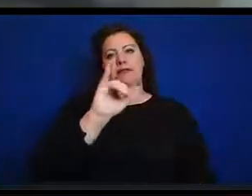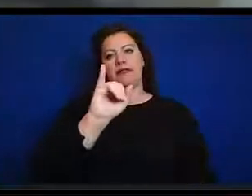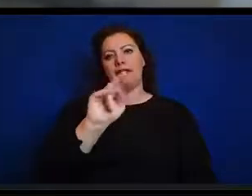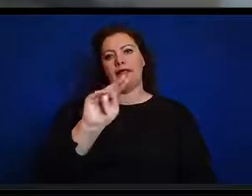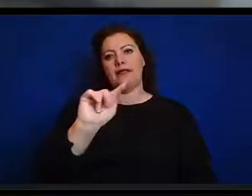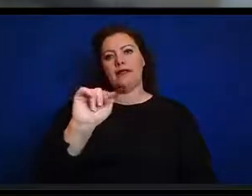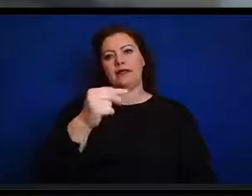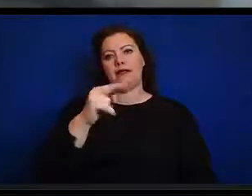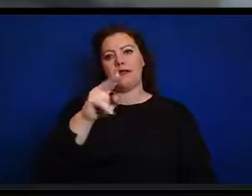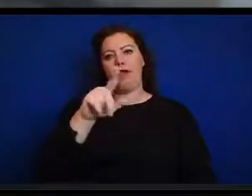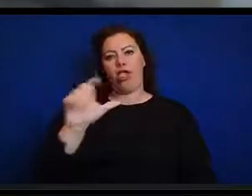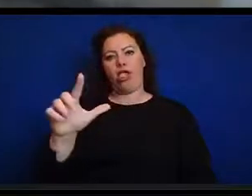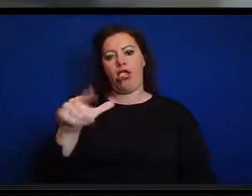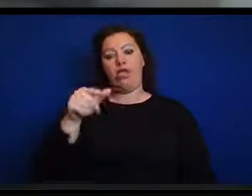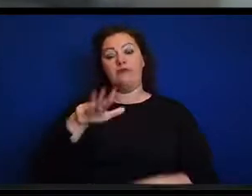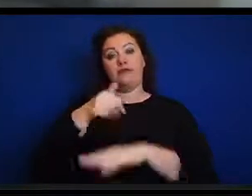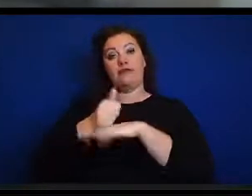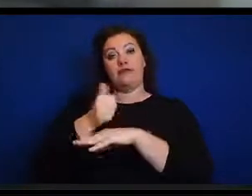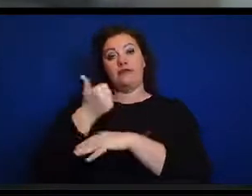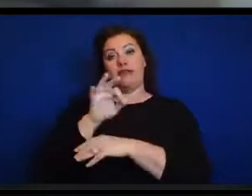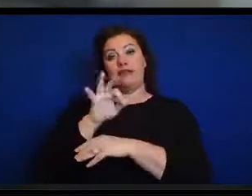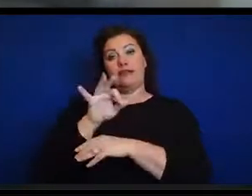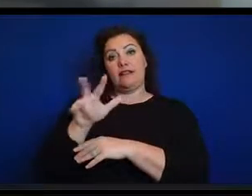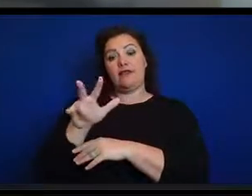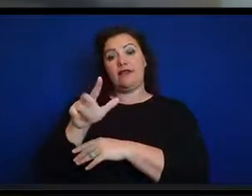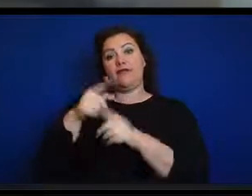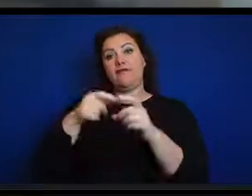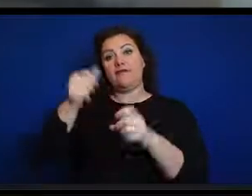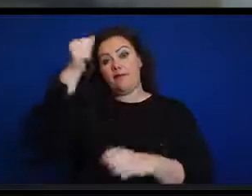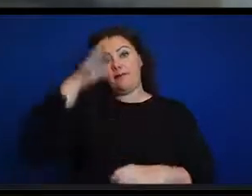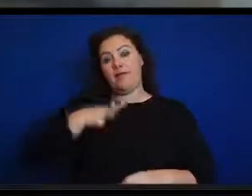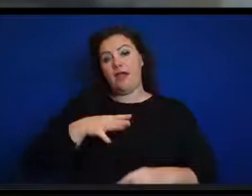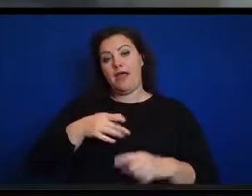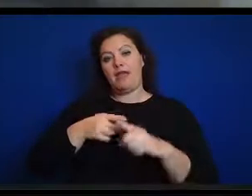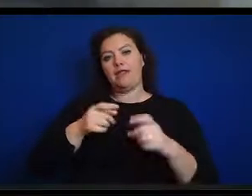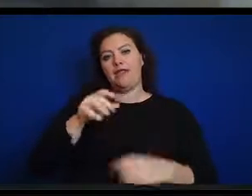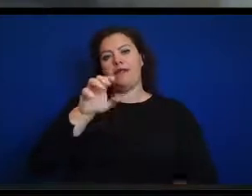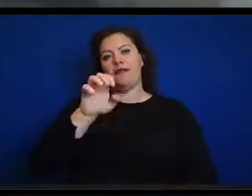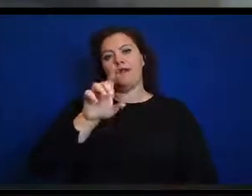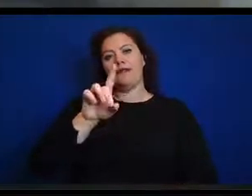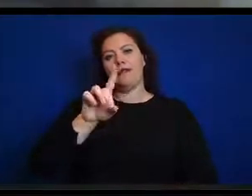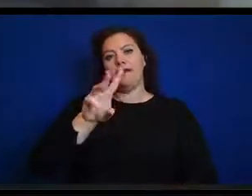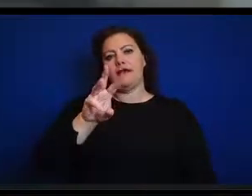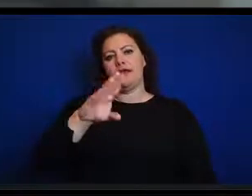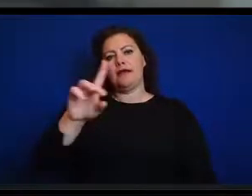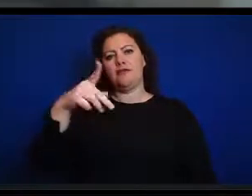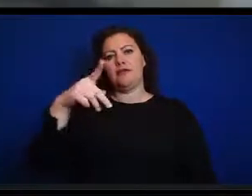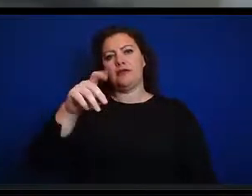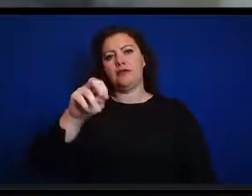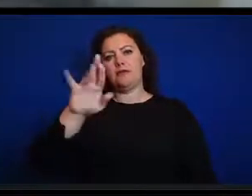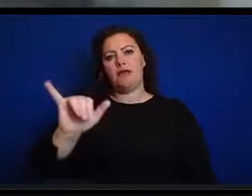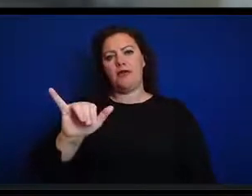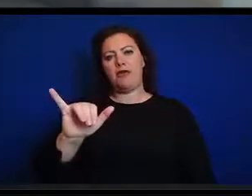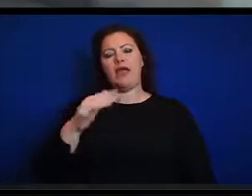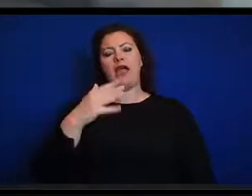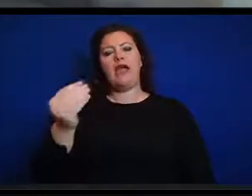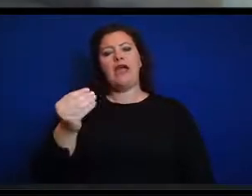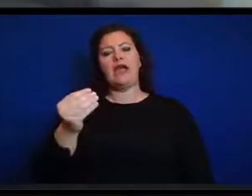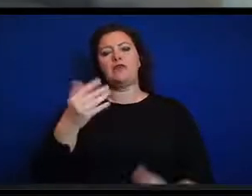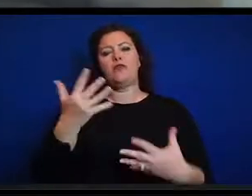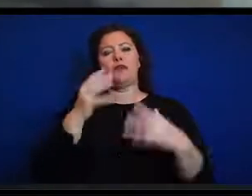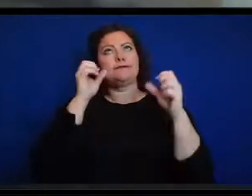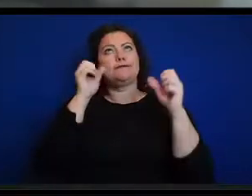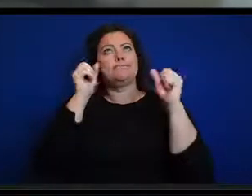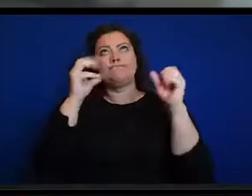in 1993 by a gentleman by the name of Egbert Perry. And the thing that is so